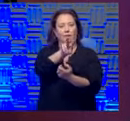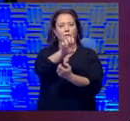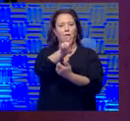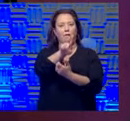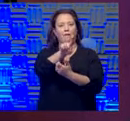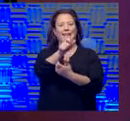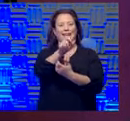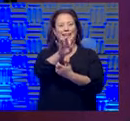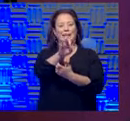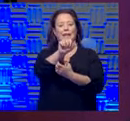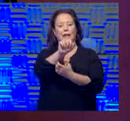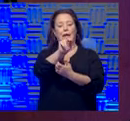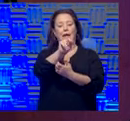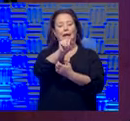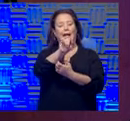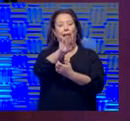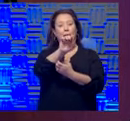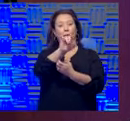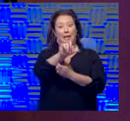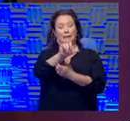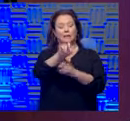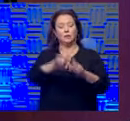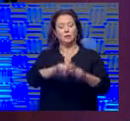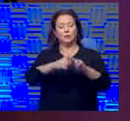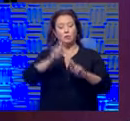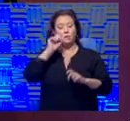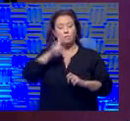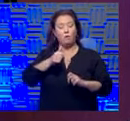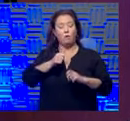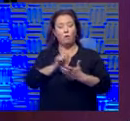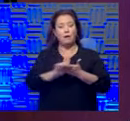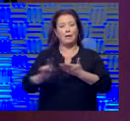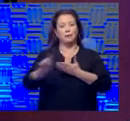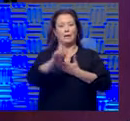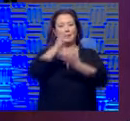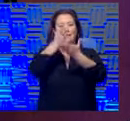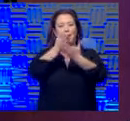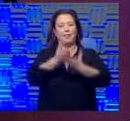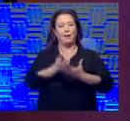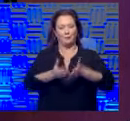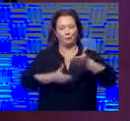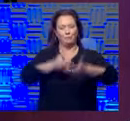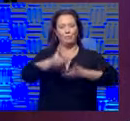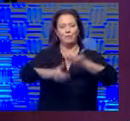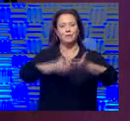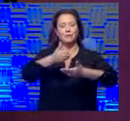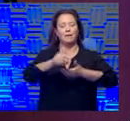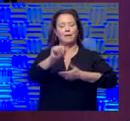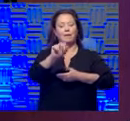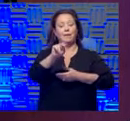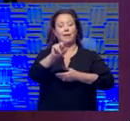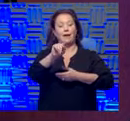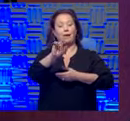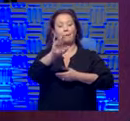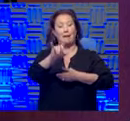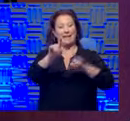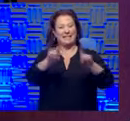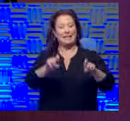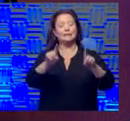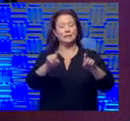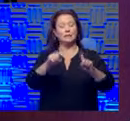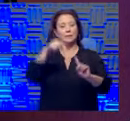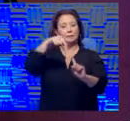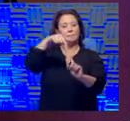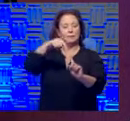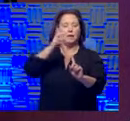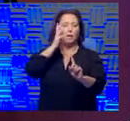antibodies. We're going through, starting tomorrow and early next week, the validation process of that antibody test. And I think it'll